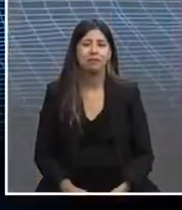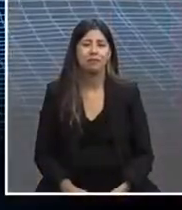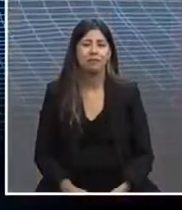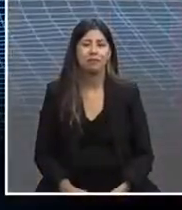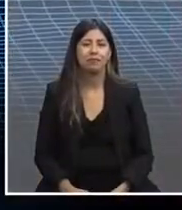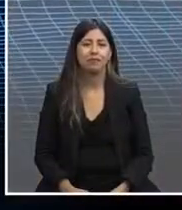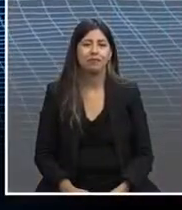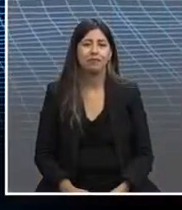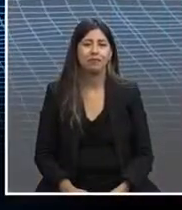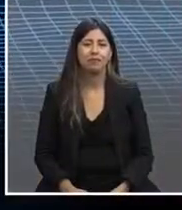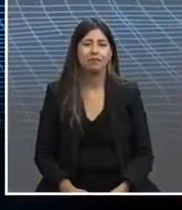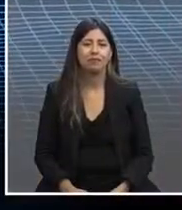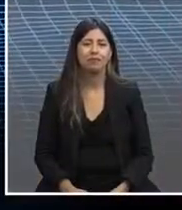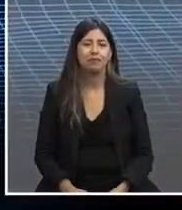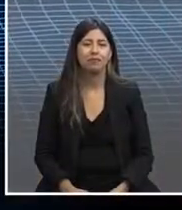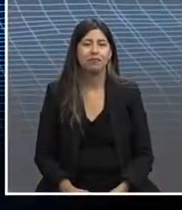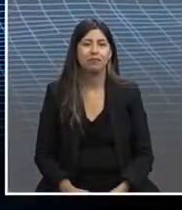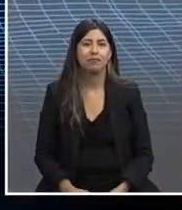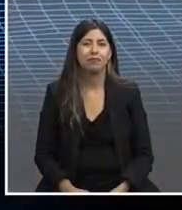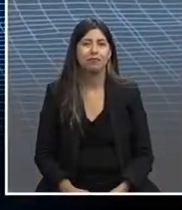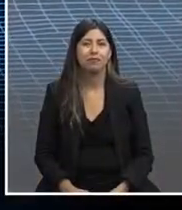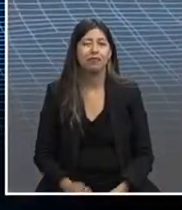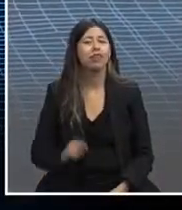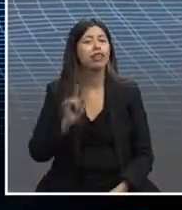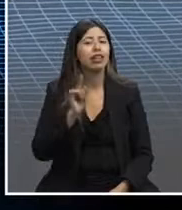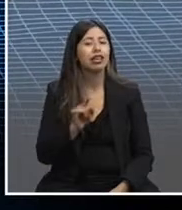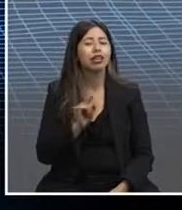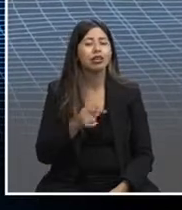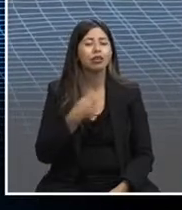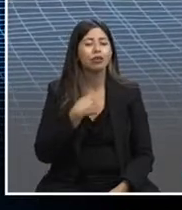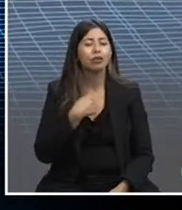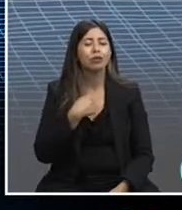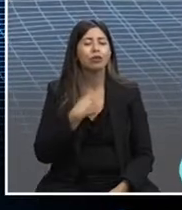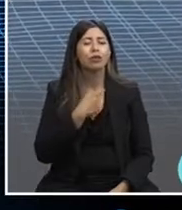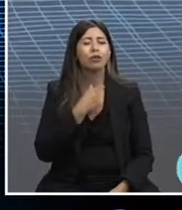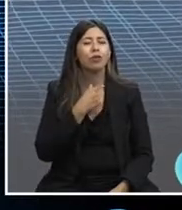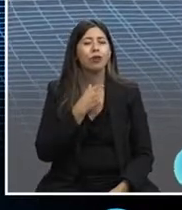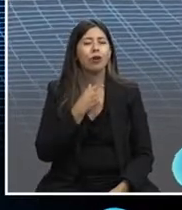alike. It's also a way of forcing the striatum to releasing dopamine.